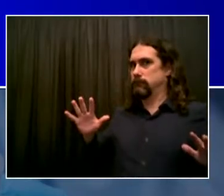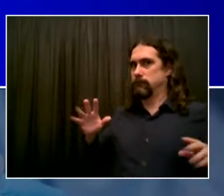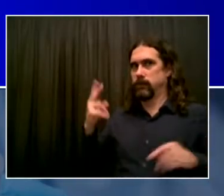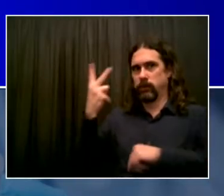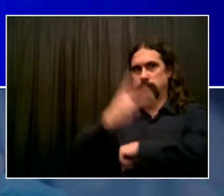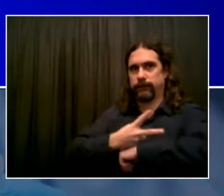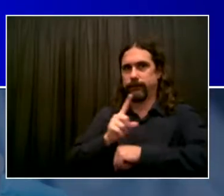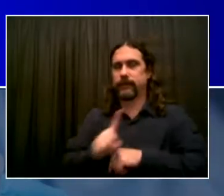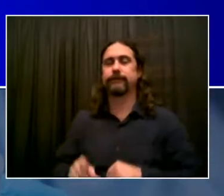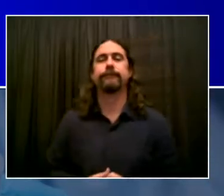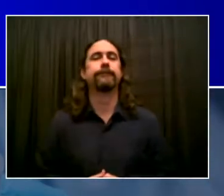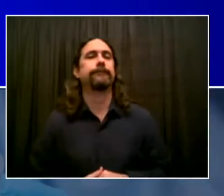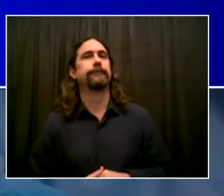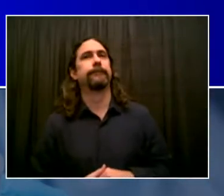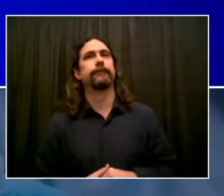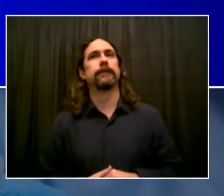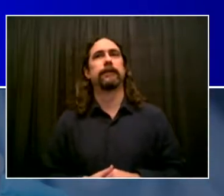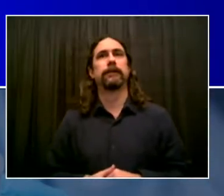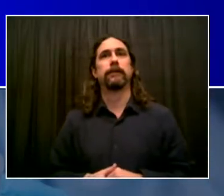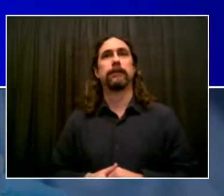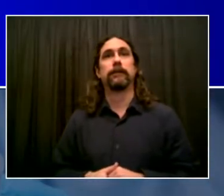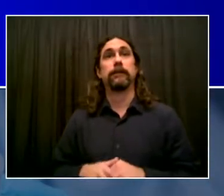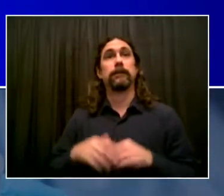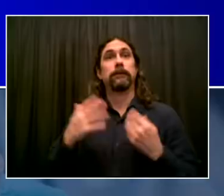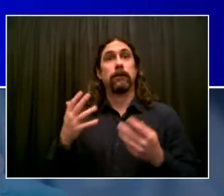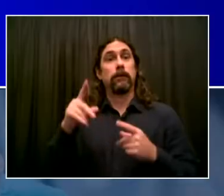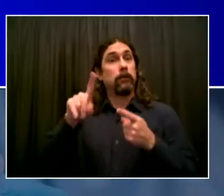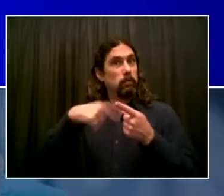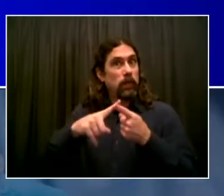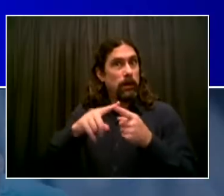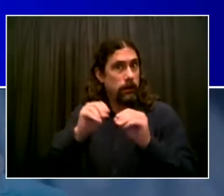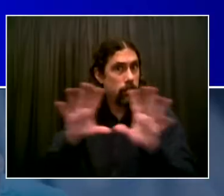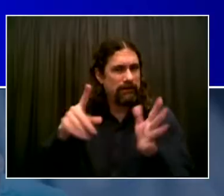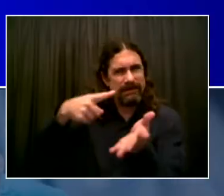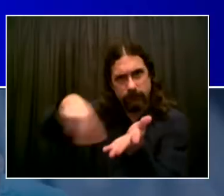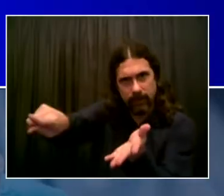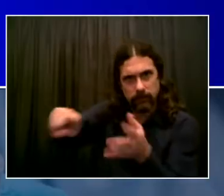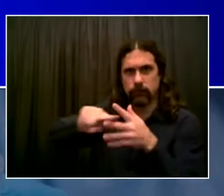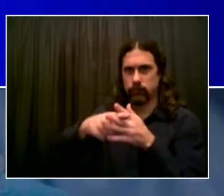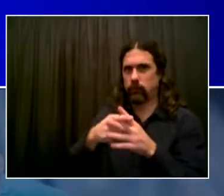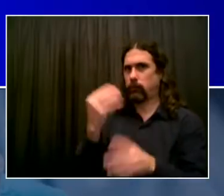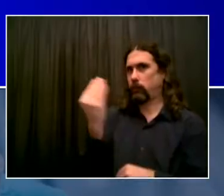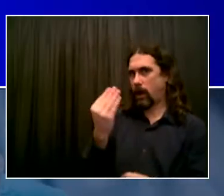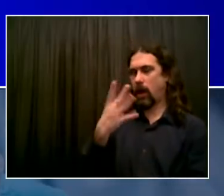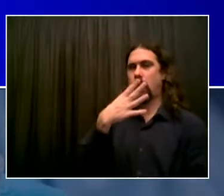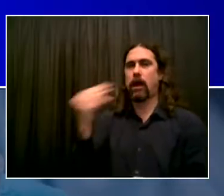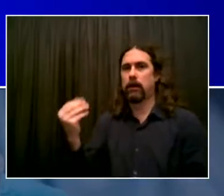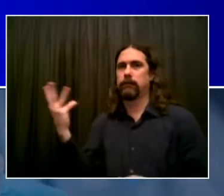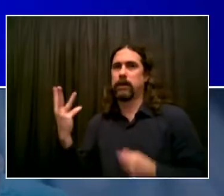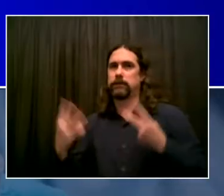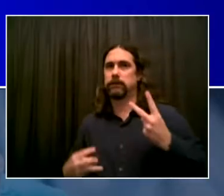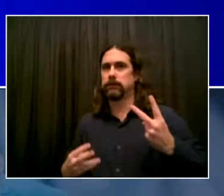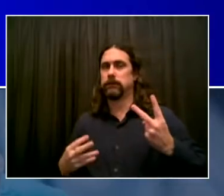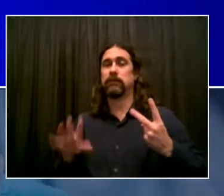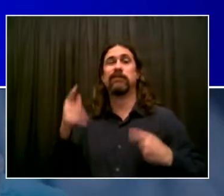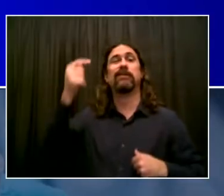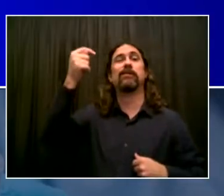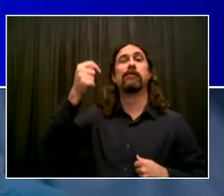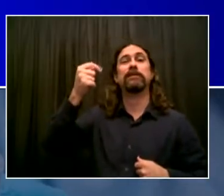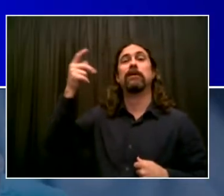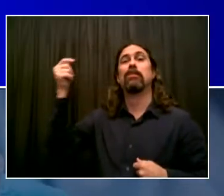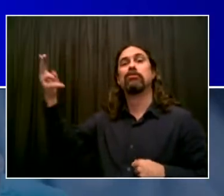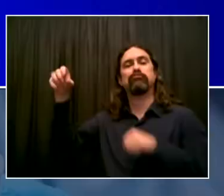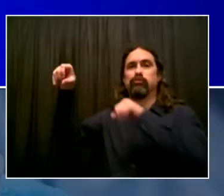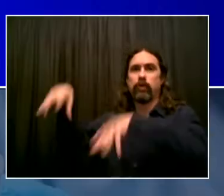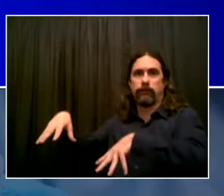efforts have been incredibly strong. We have a great number today, but I want to keep urging people, think about the holidays, think about the gatherings,